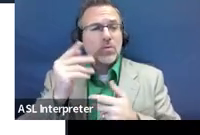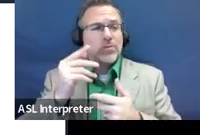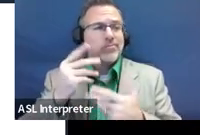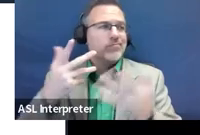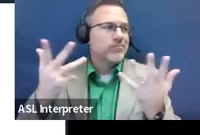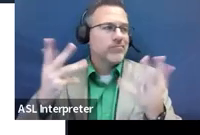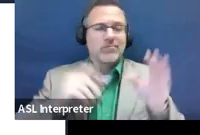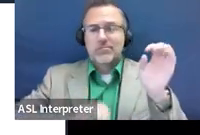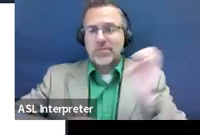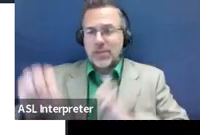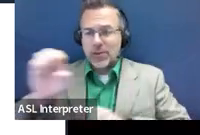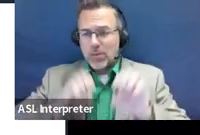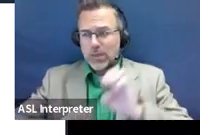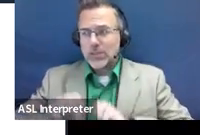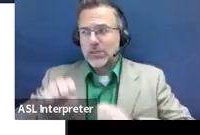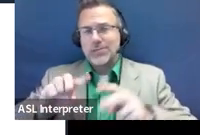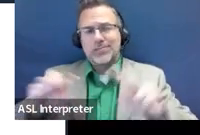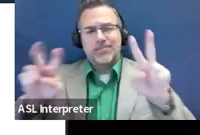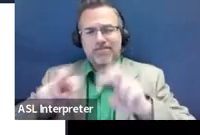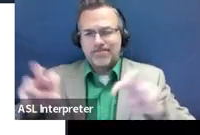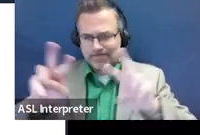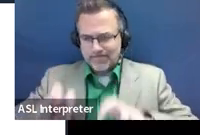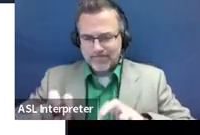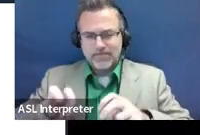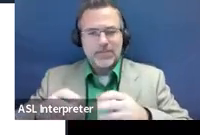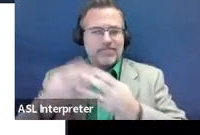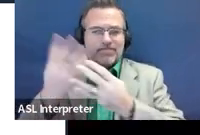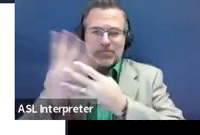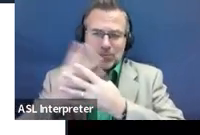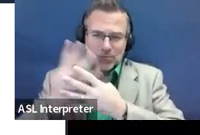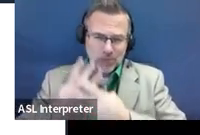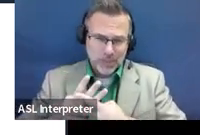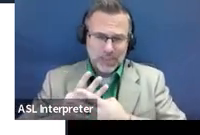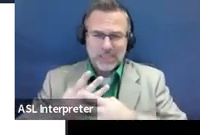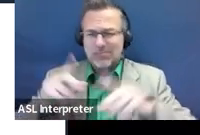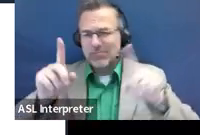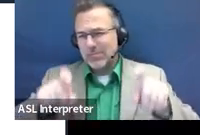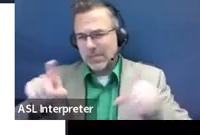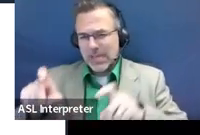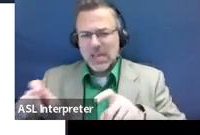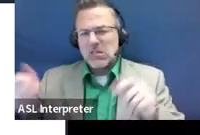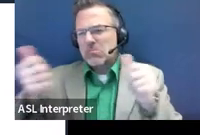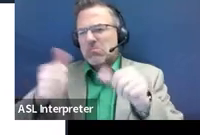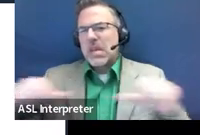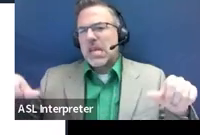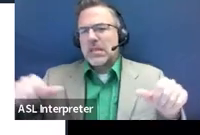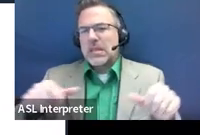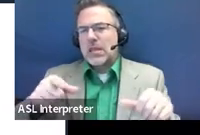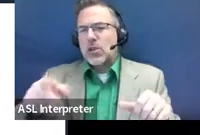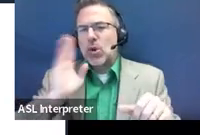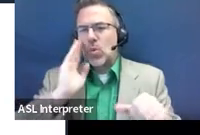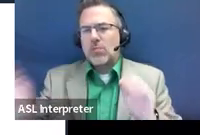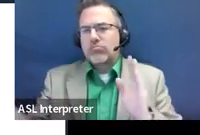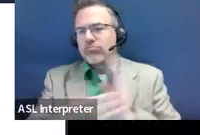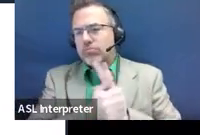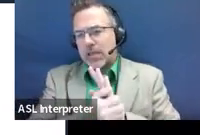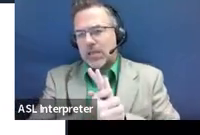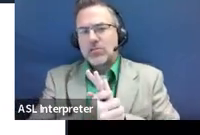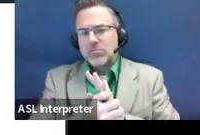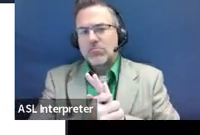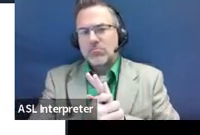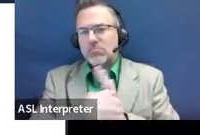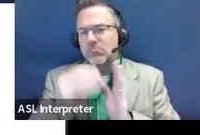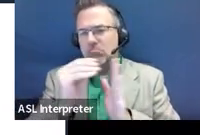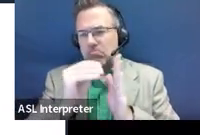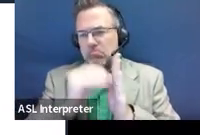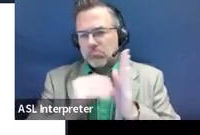advanced written notice for the parents to have ahead of time, you can note that here, or anything else you may be sending along with the advanced written